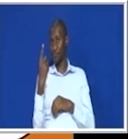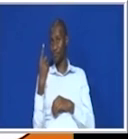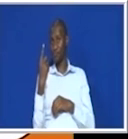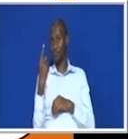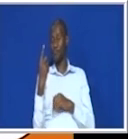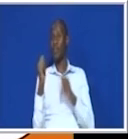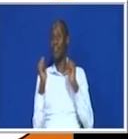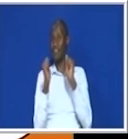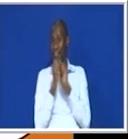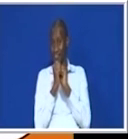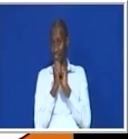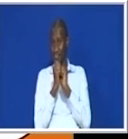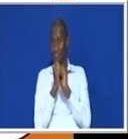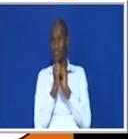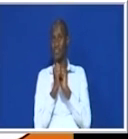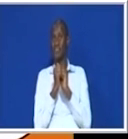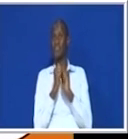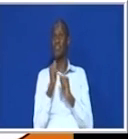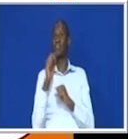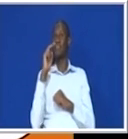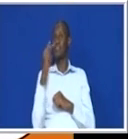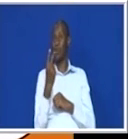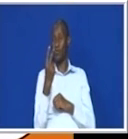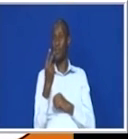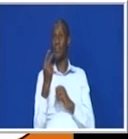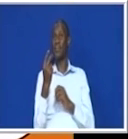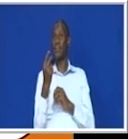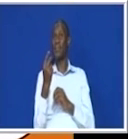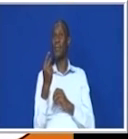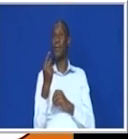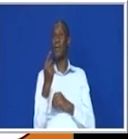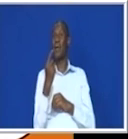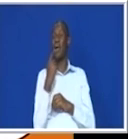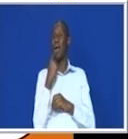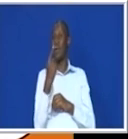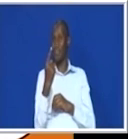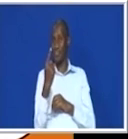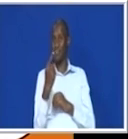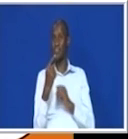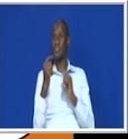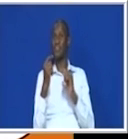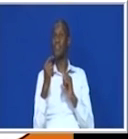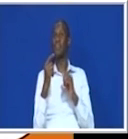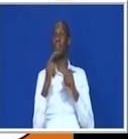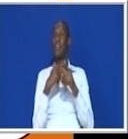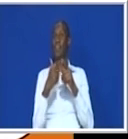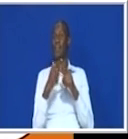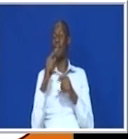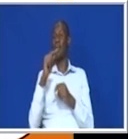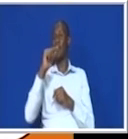is tenth. My second number is hundredths, my third